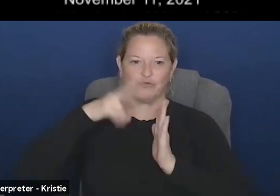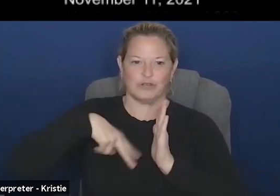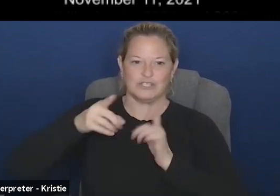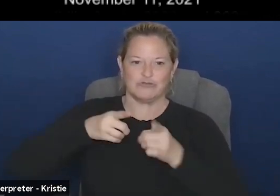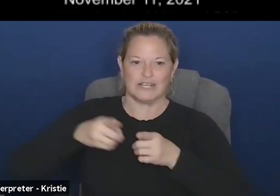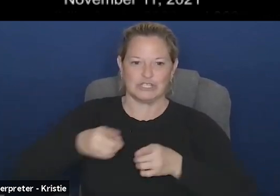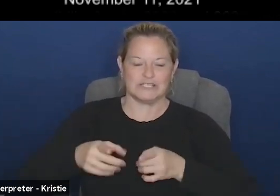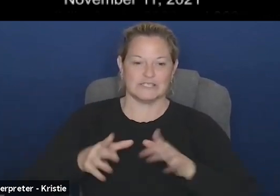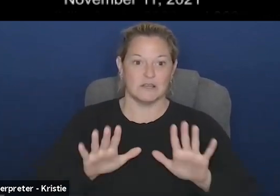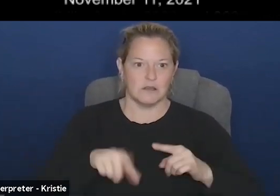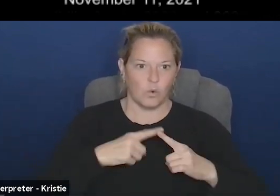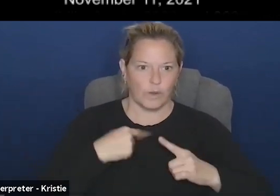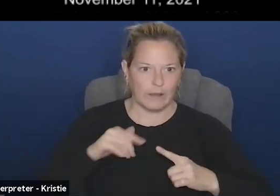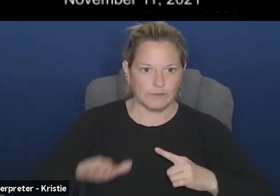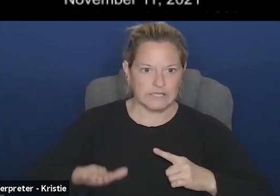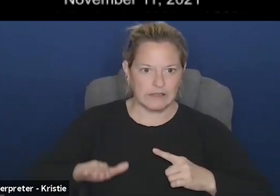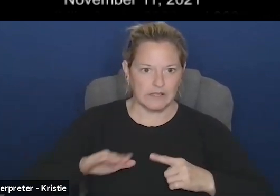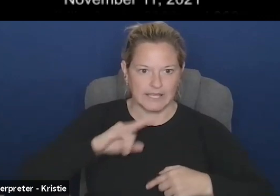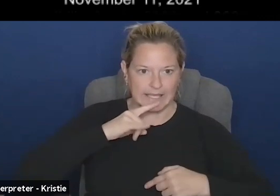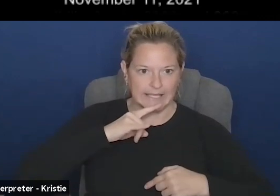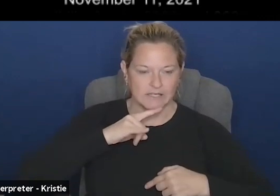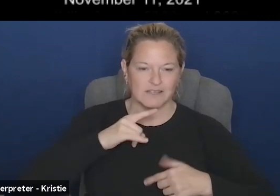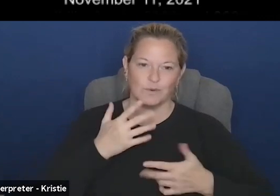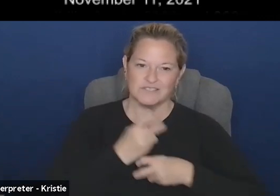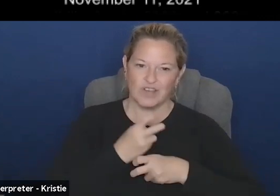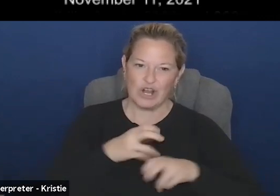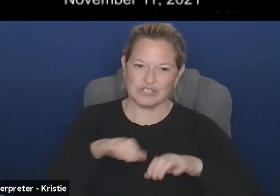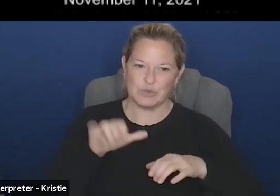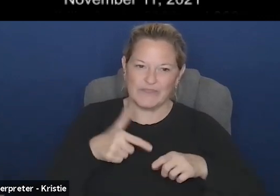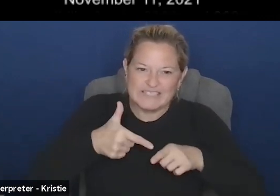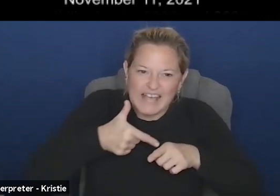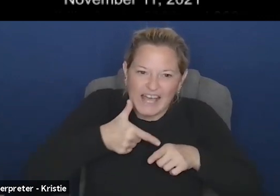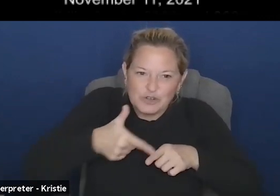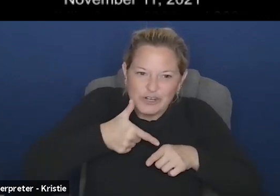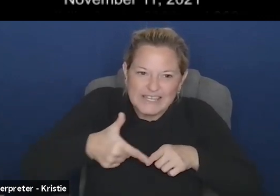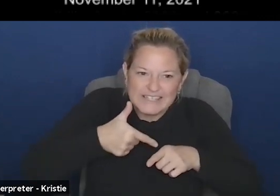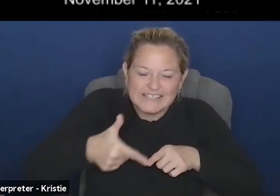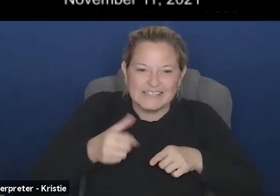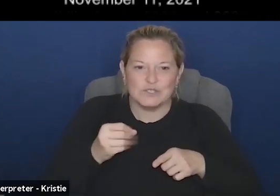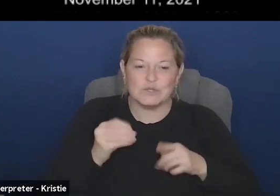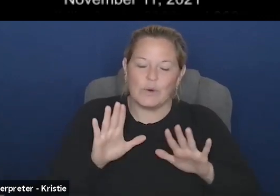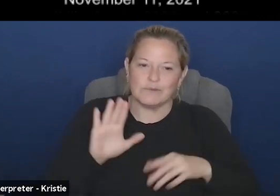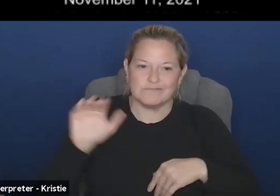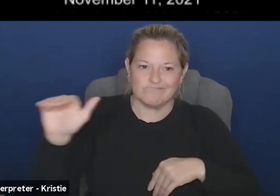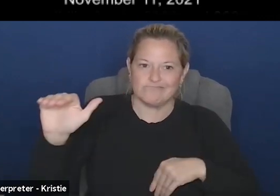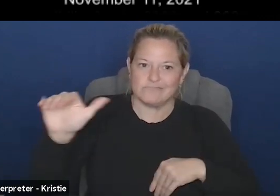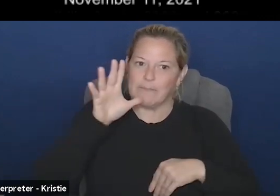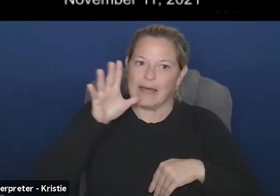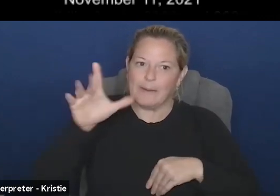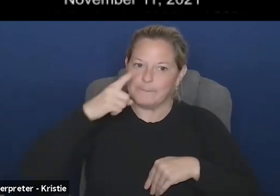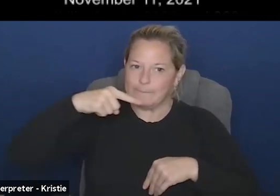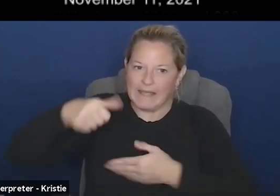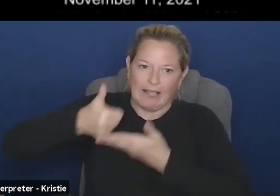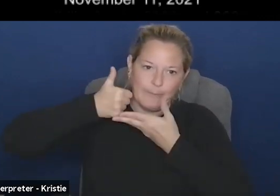soldering. And by the way, I now teach, as part of the Blind Arduino project, I teach